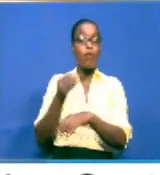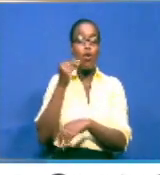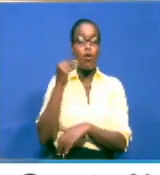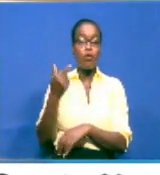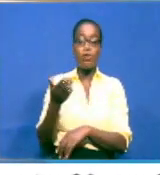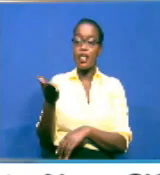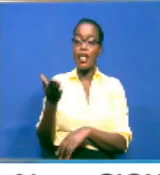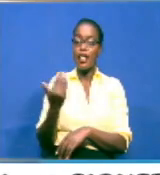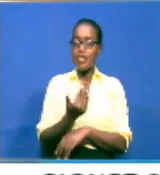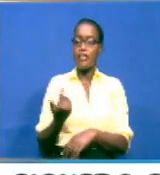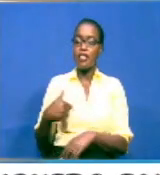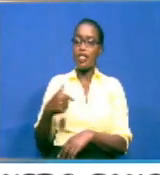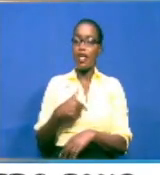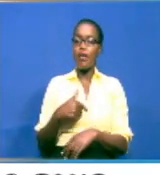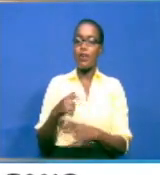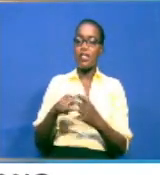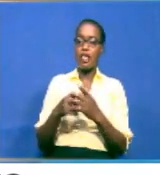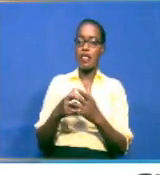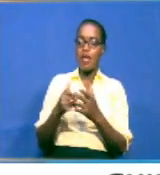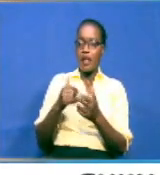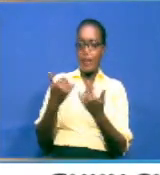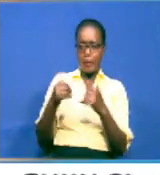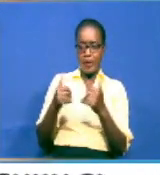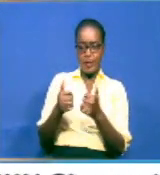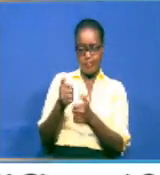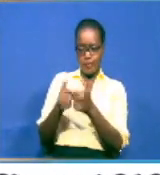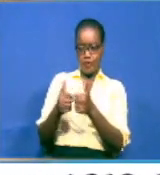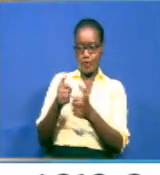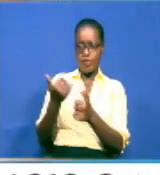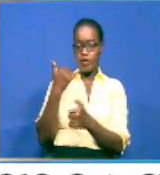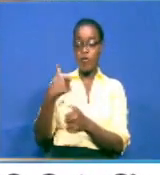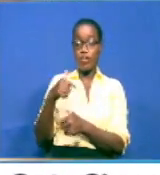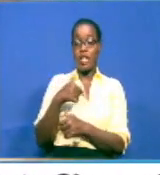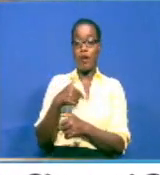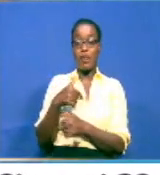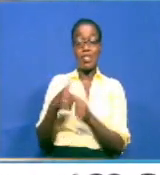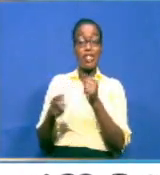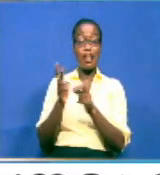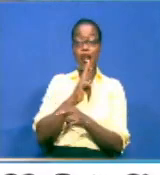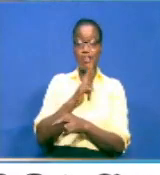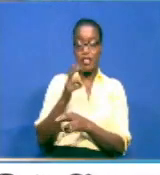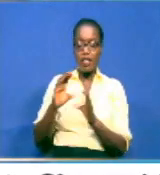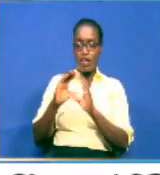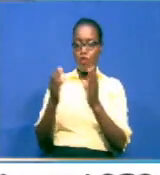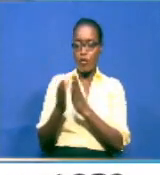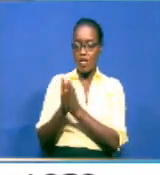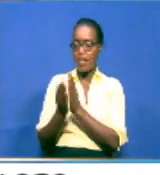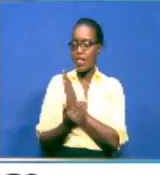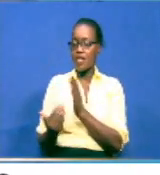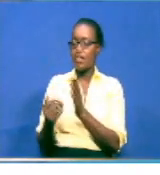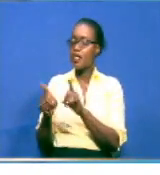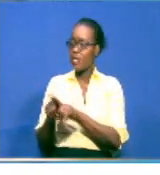children also begin to play with our phones. That is a potential risk for our community and our children.